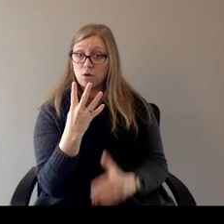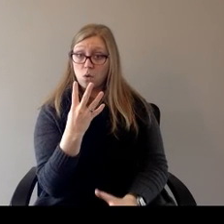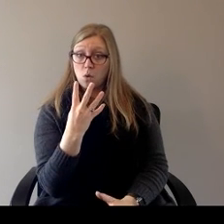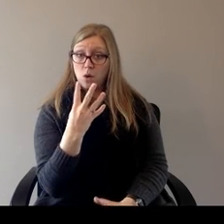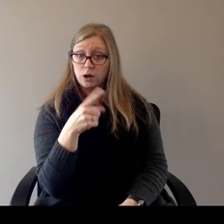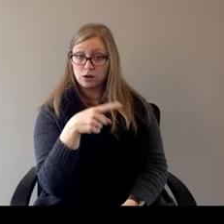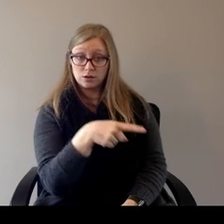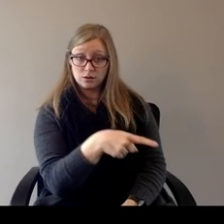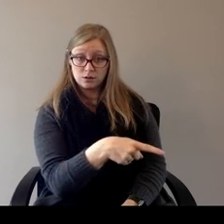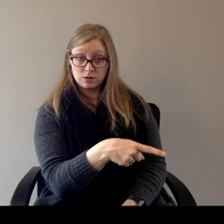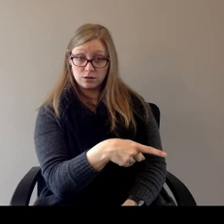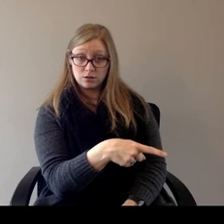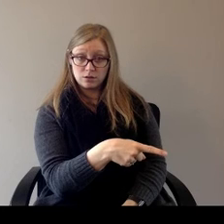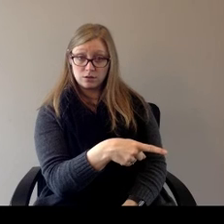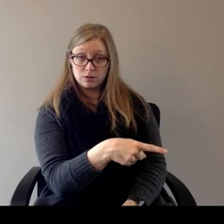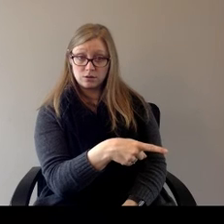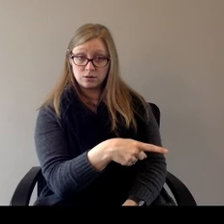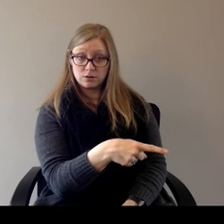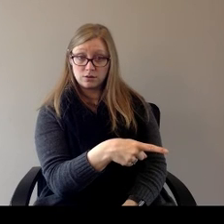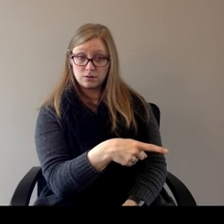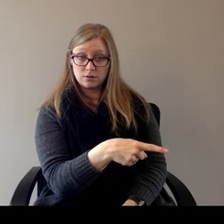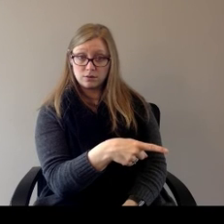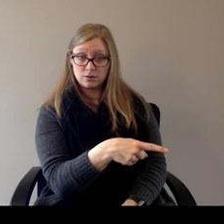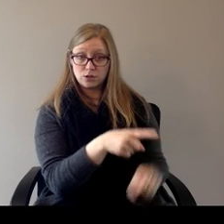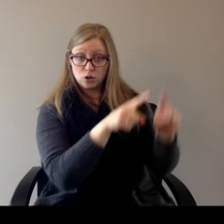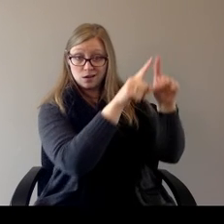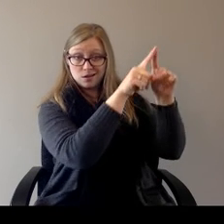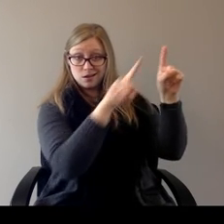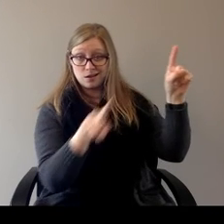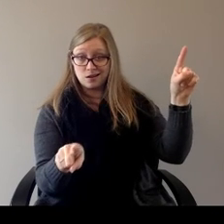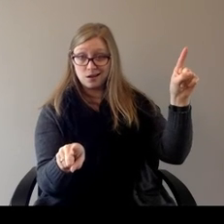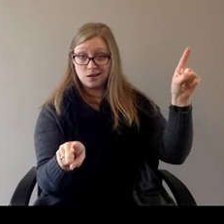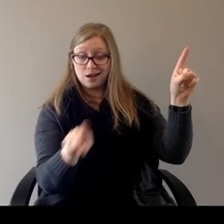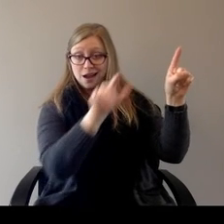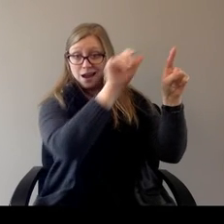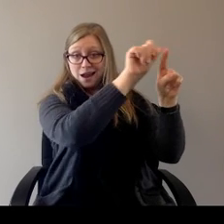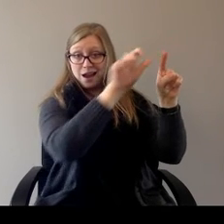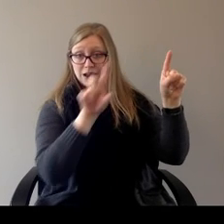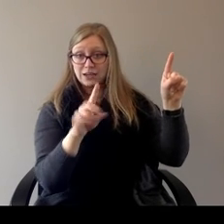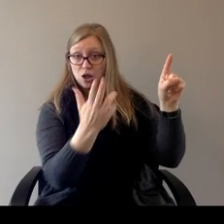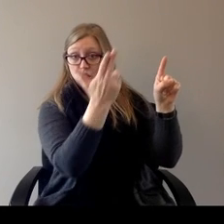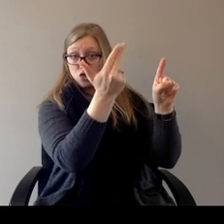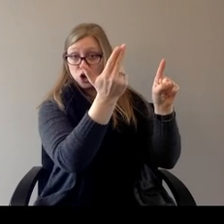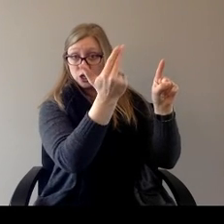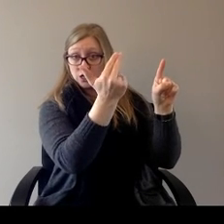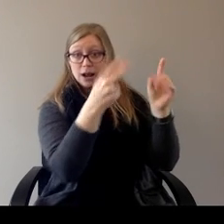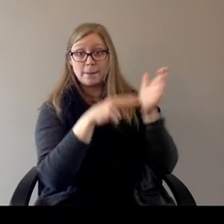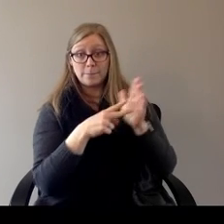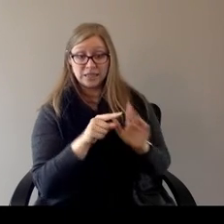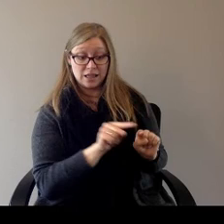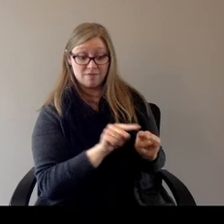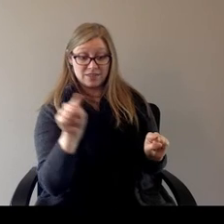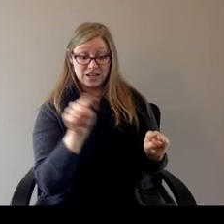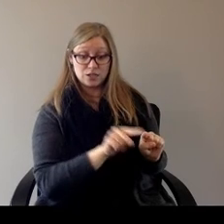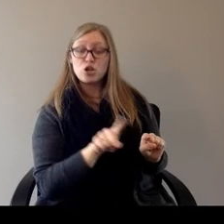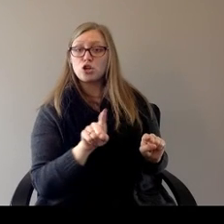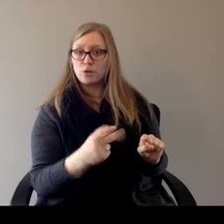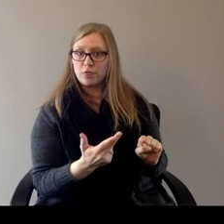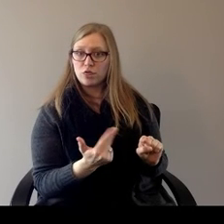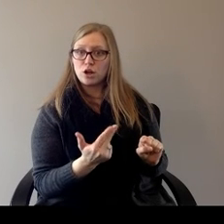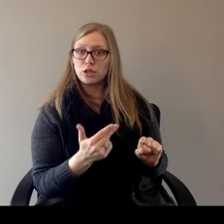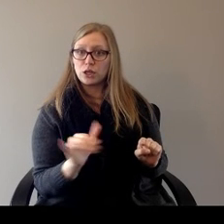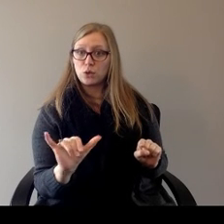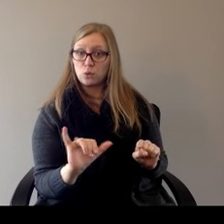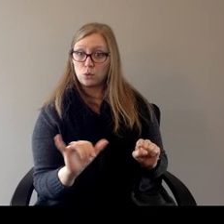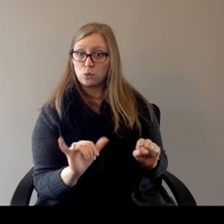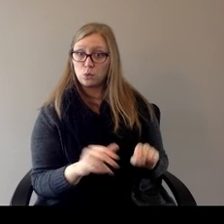1 is going to be 13. And so I should also get 13 when I do 4 times 4, which is